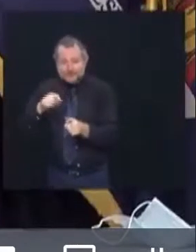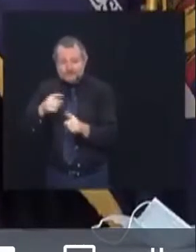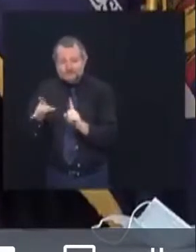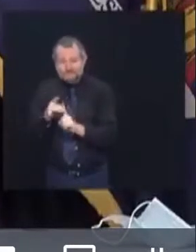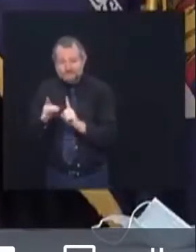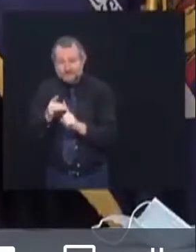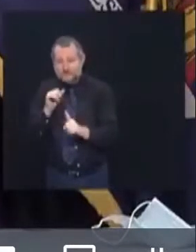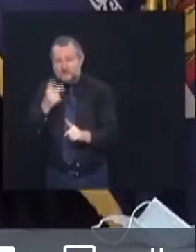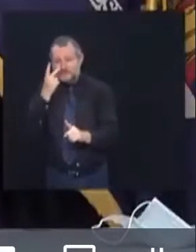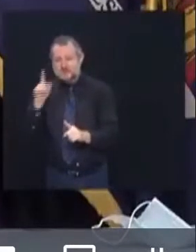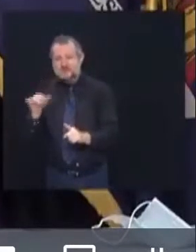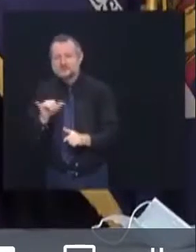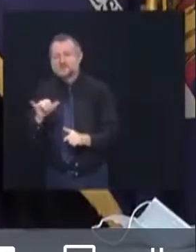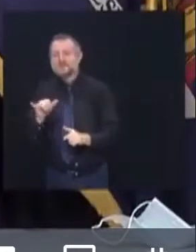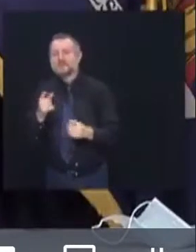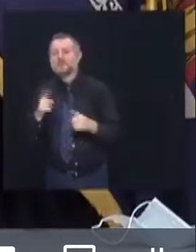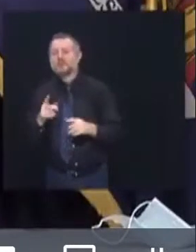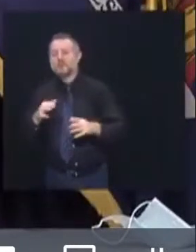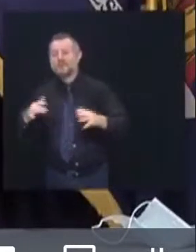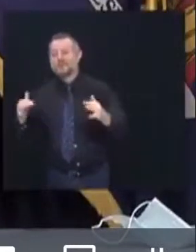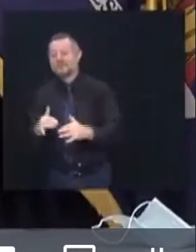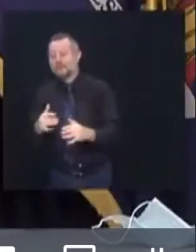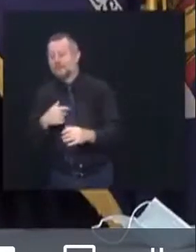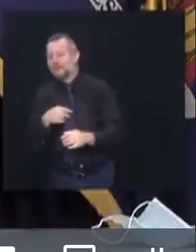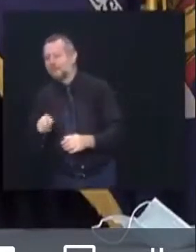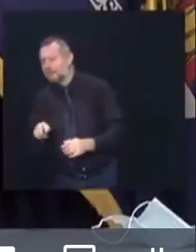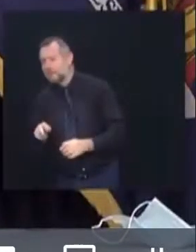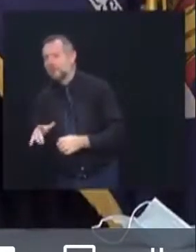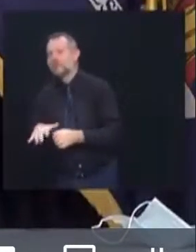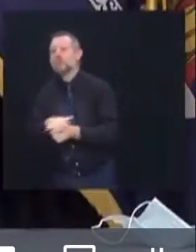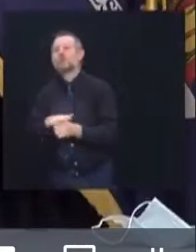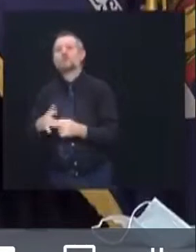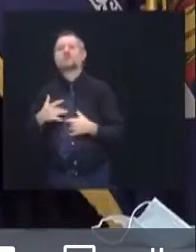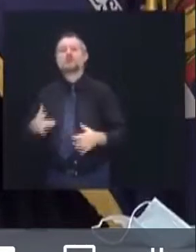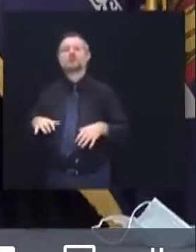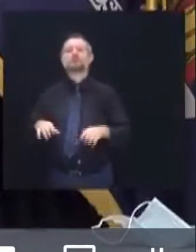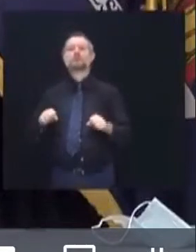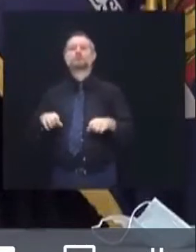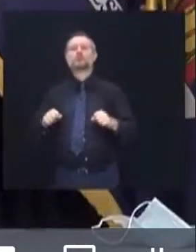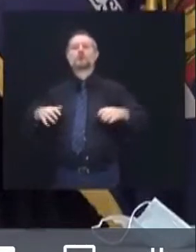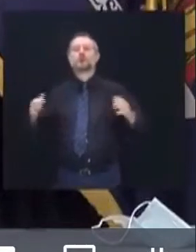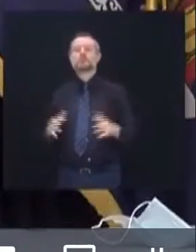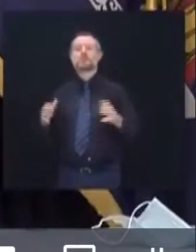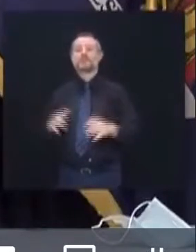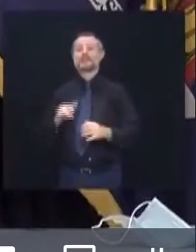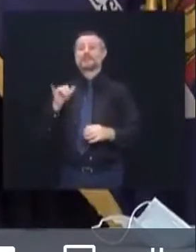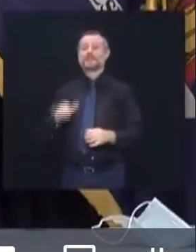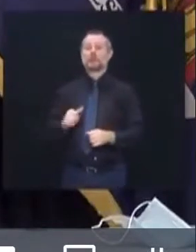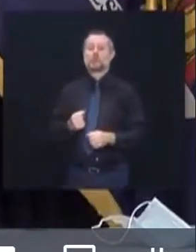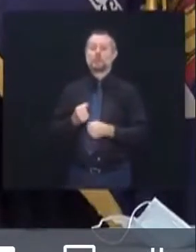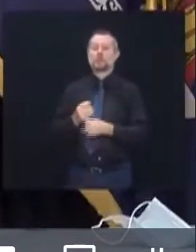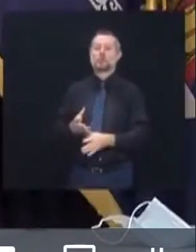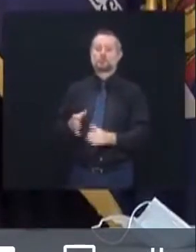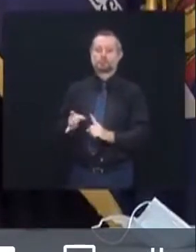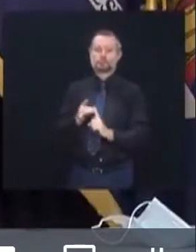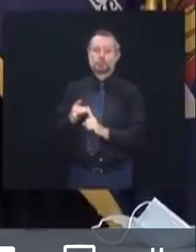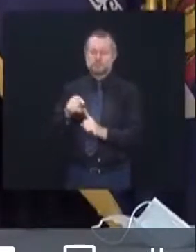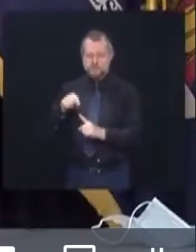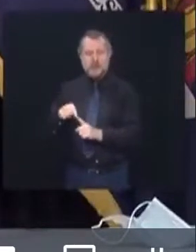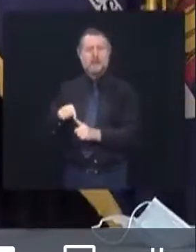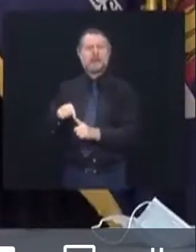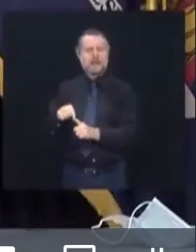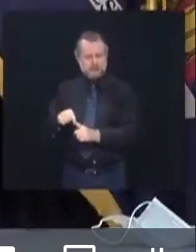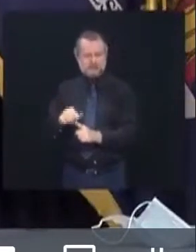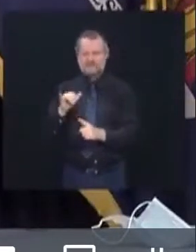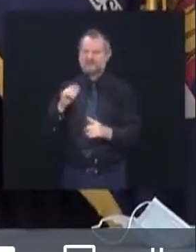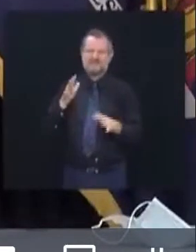activity that is common to that locality that is causing the problem, right? I mean, we've